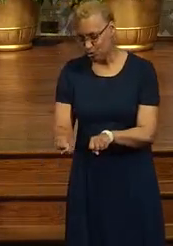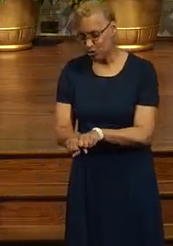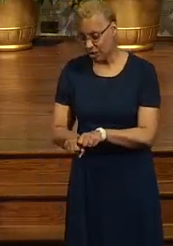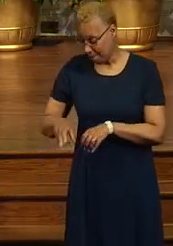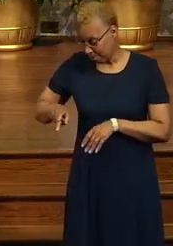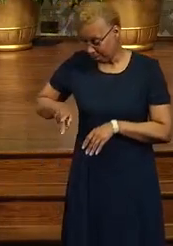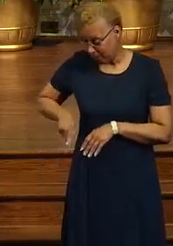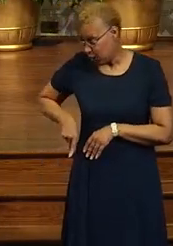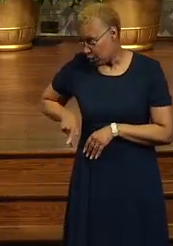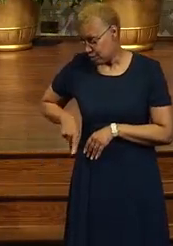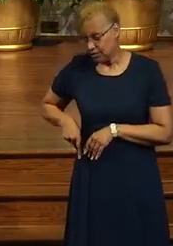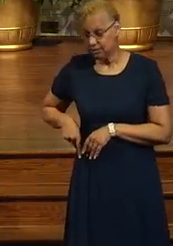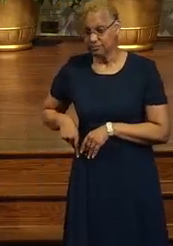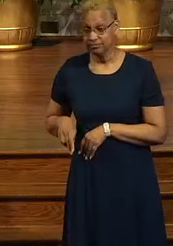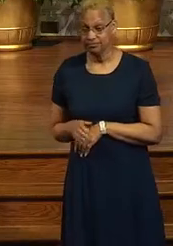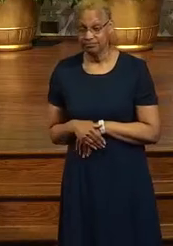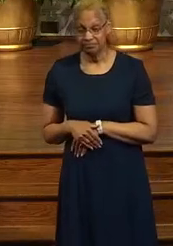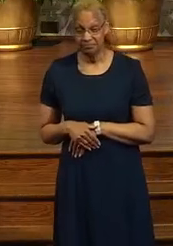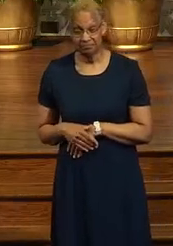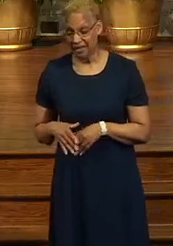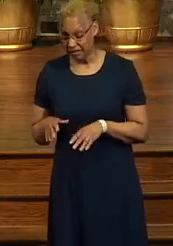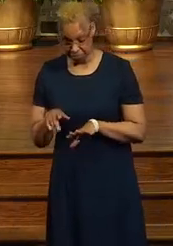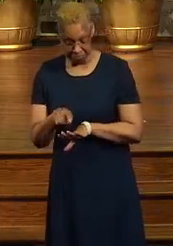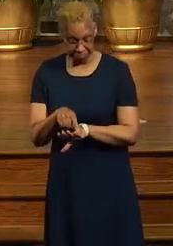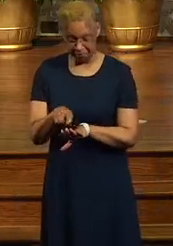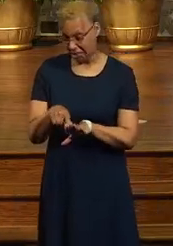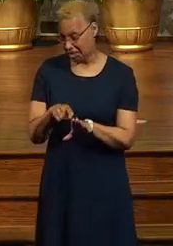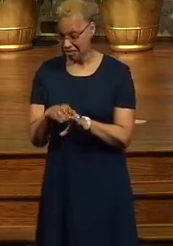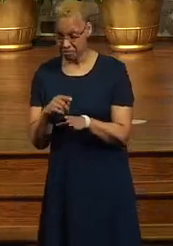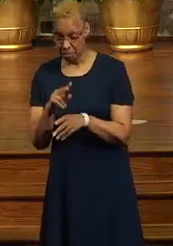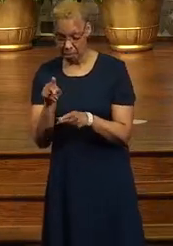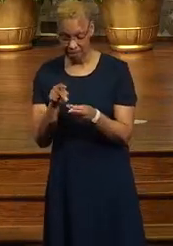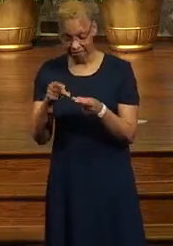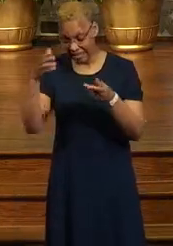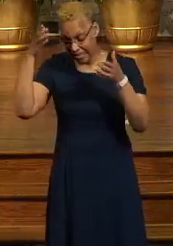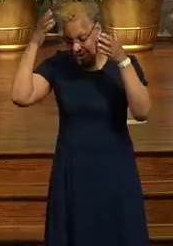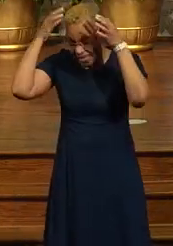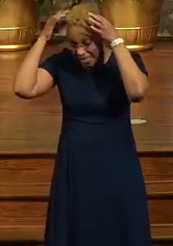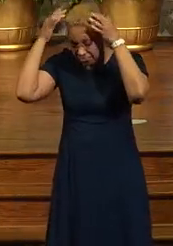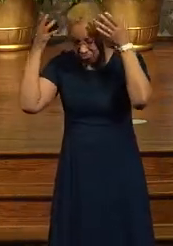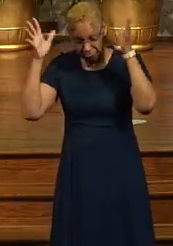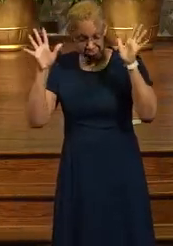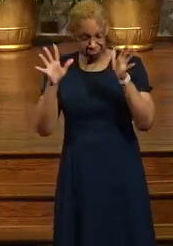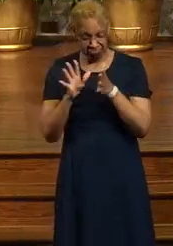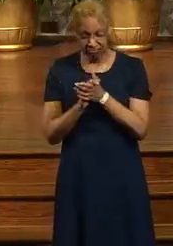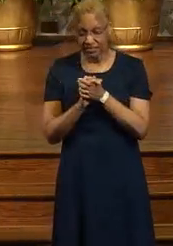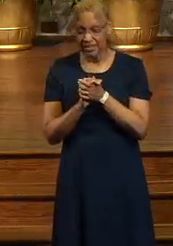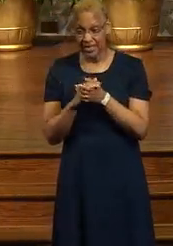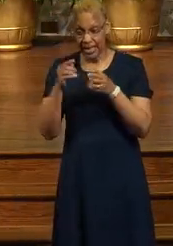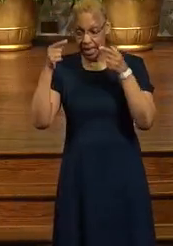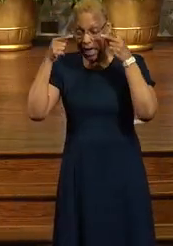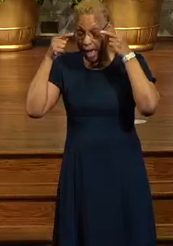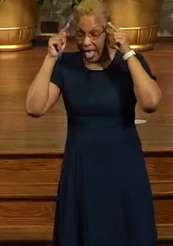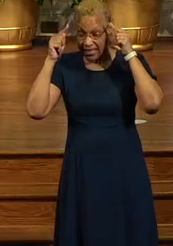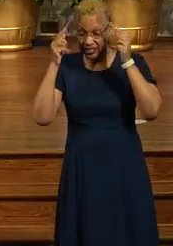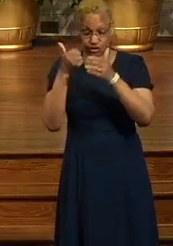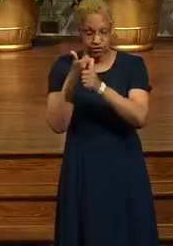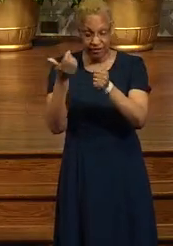purse, handbags, nails done, hair done, eyelashes in